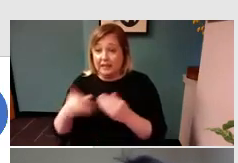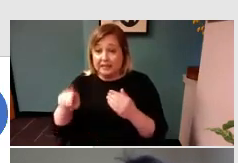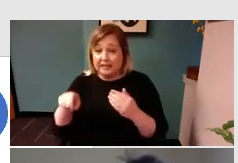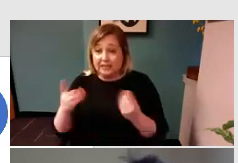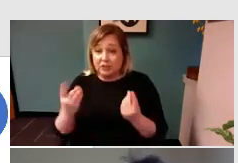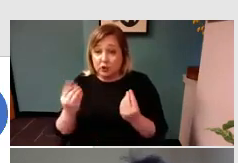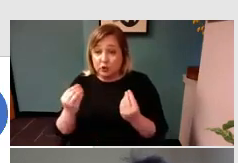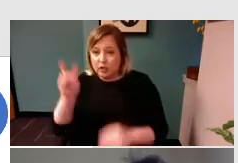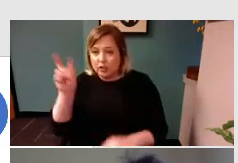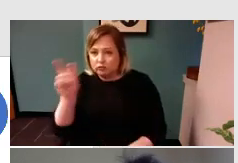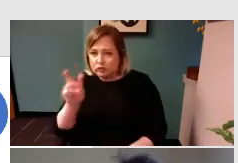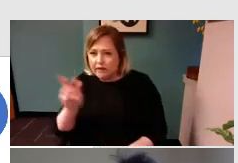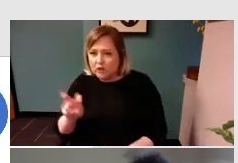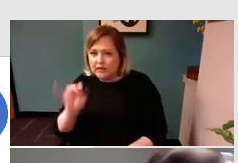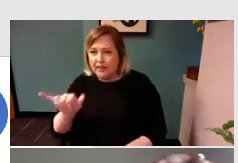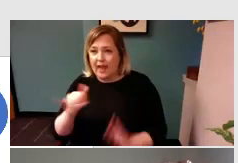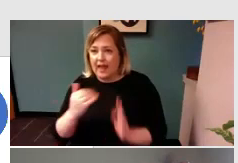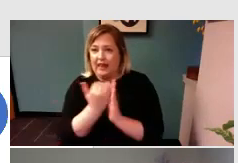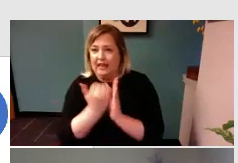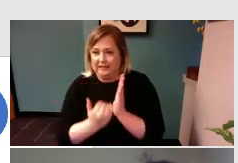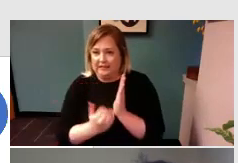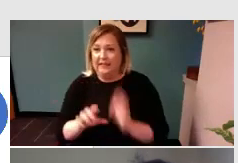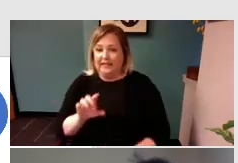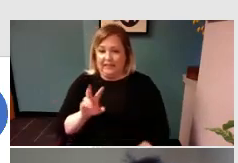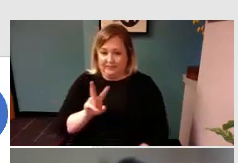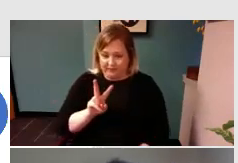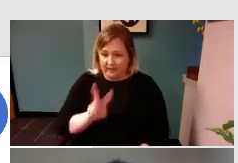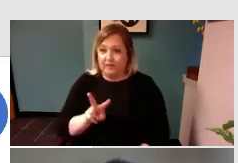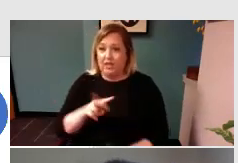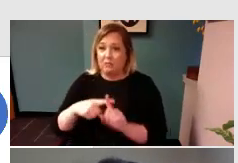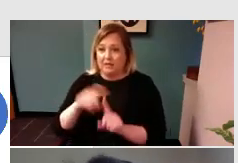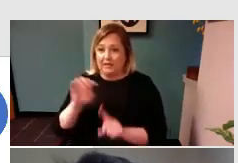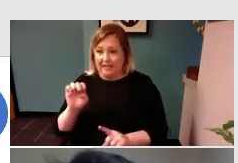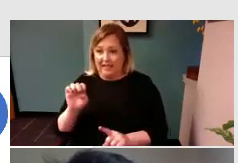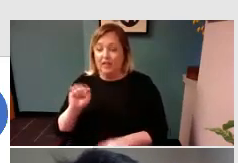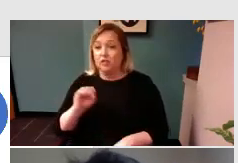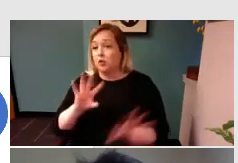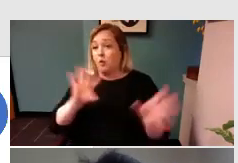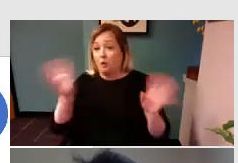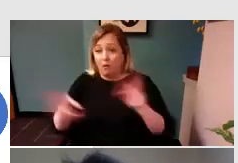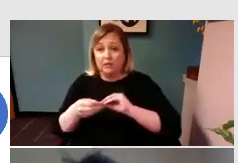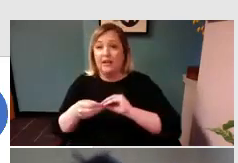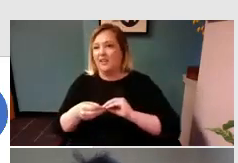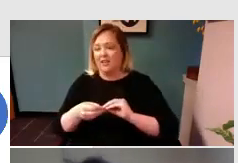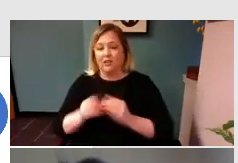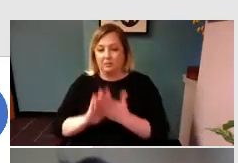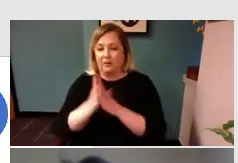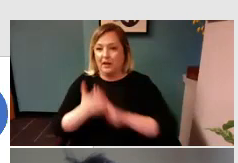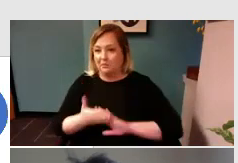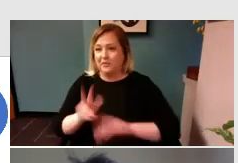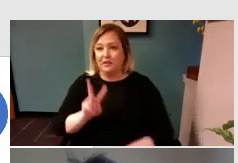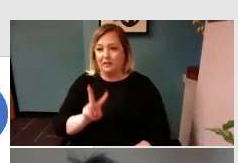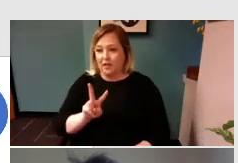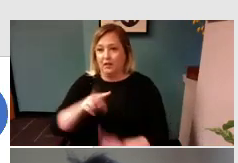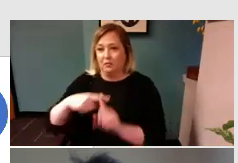list. And again, that is a V plus E. So entirely it becomes a V plus E complexity, twice, but the same thing. So now let's look at F.